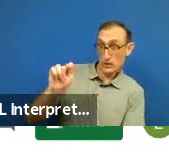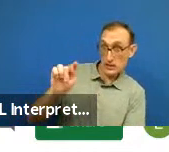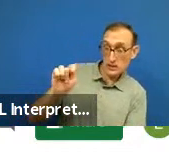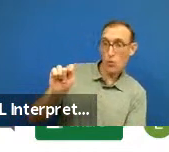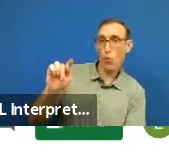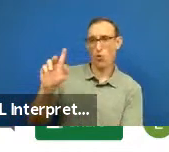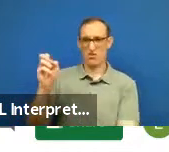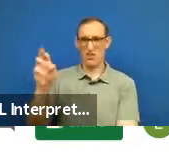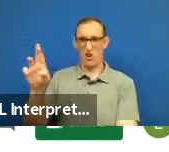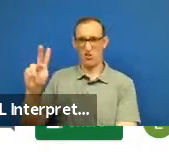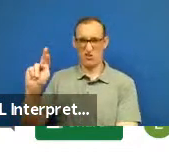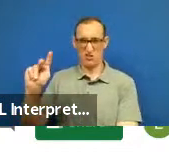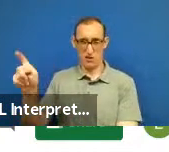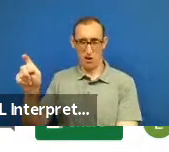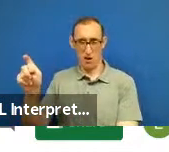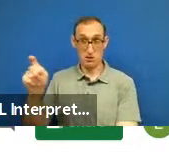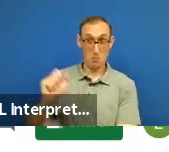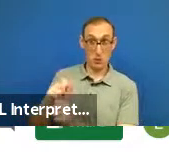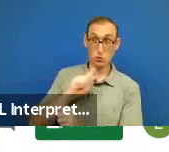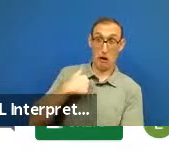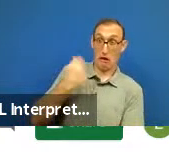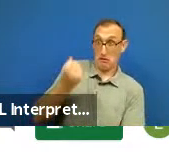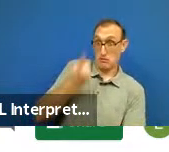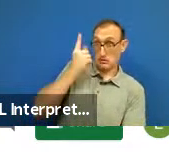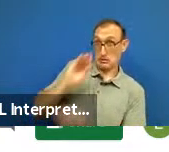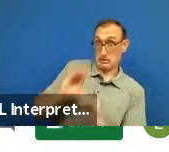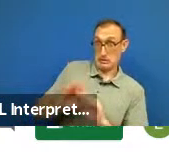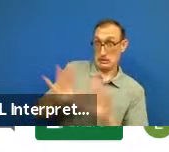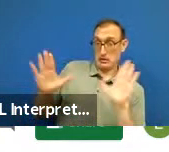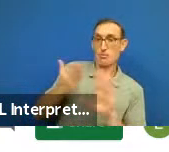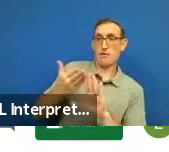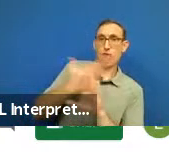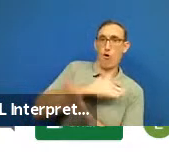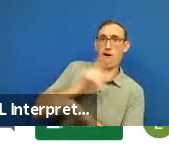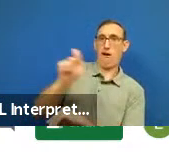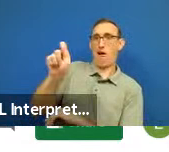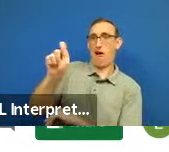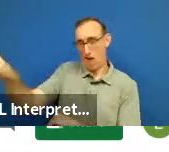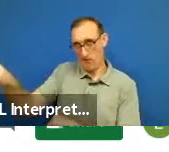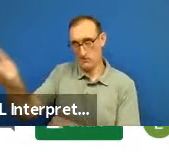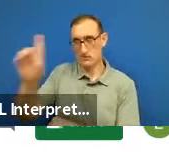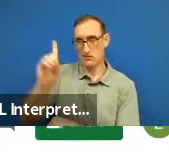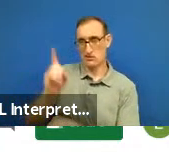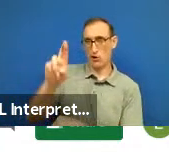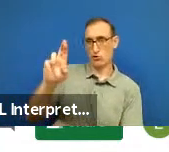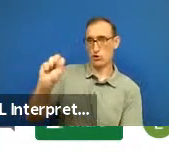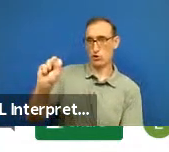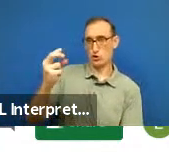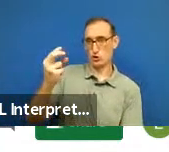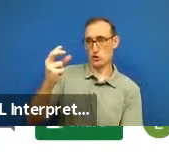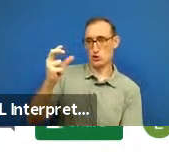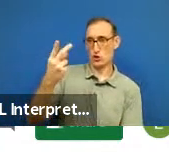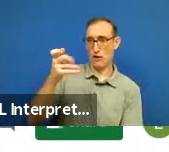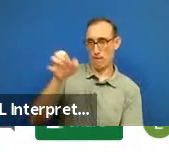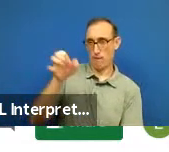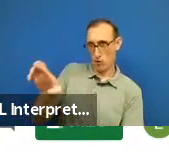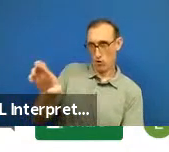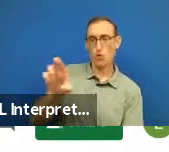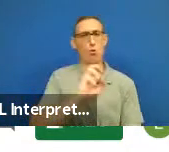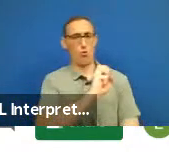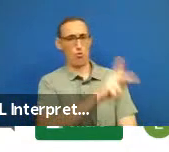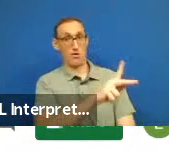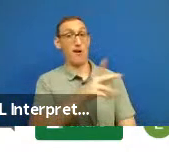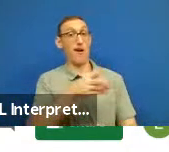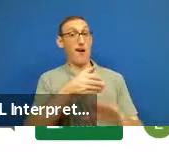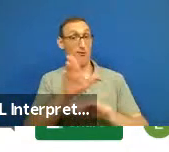understand their understanding, so that I can correctly ask the question to him. Okay, and then if you could, after you